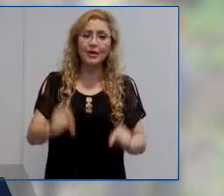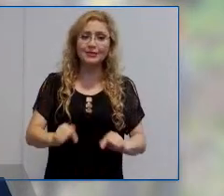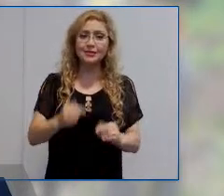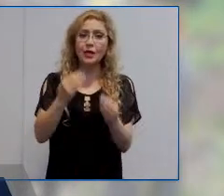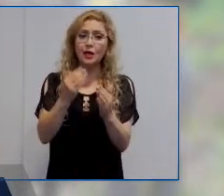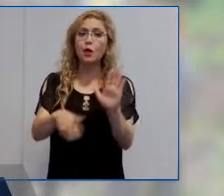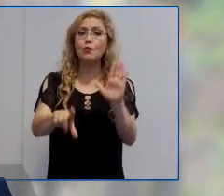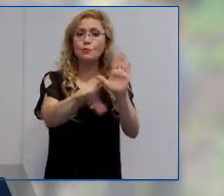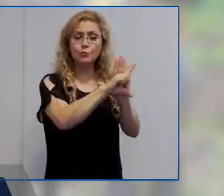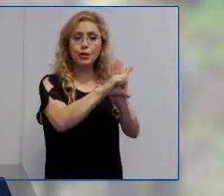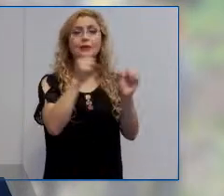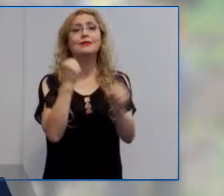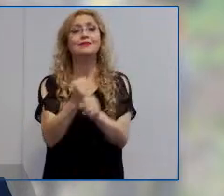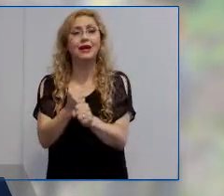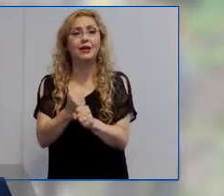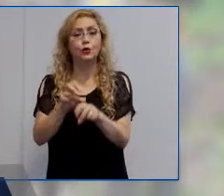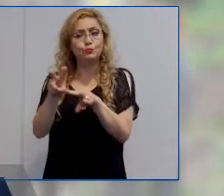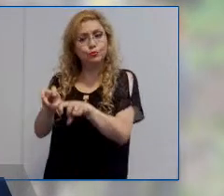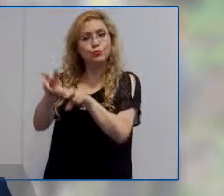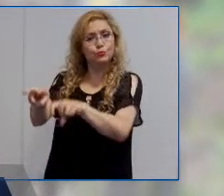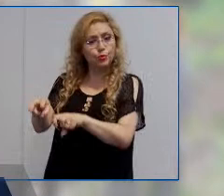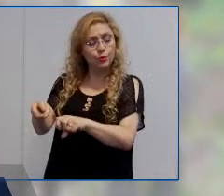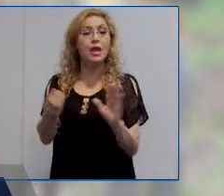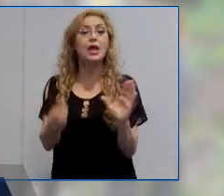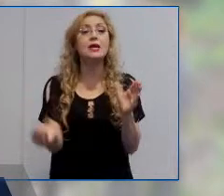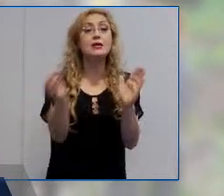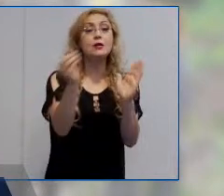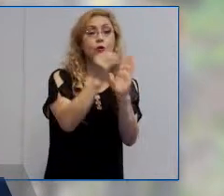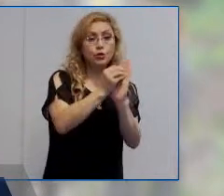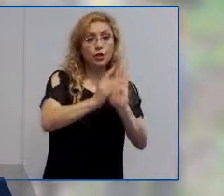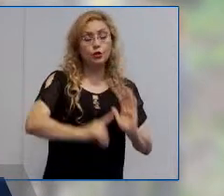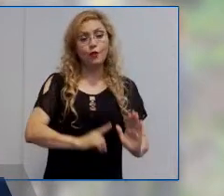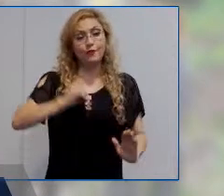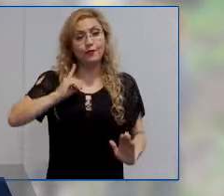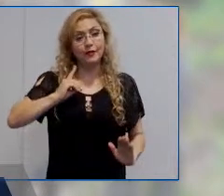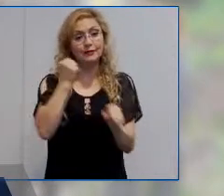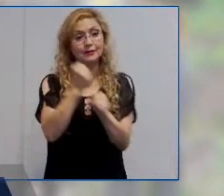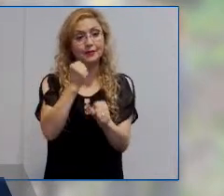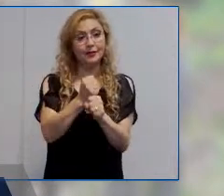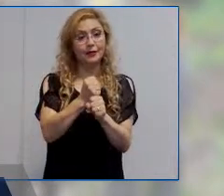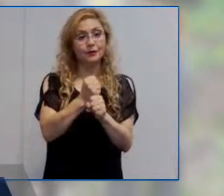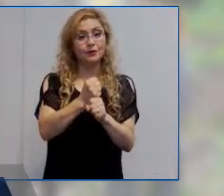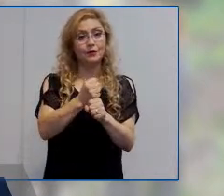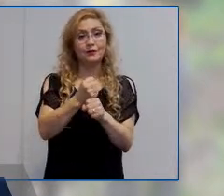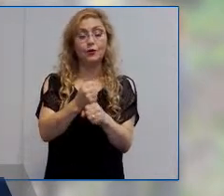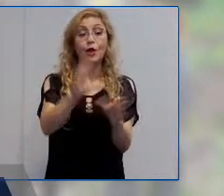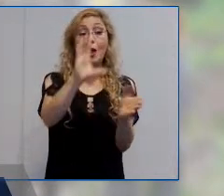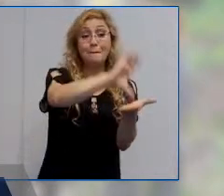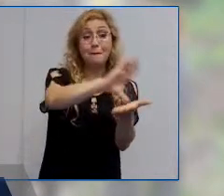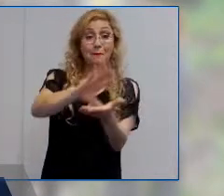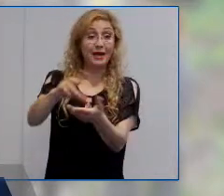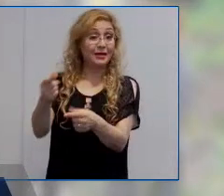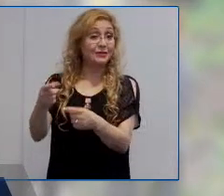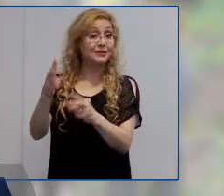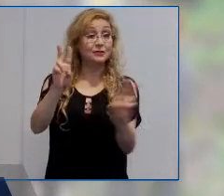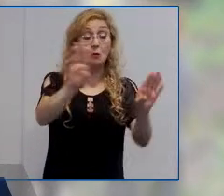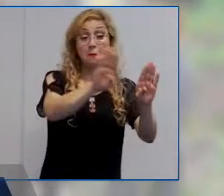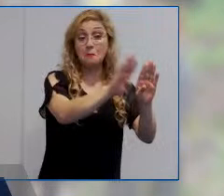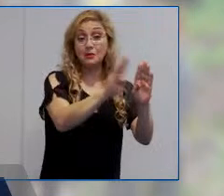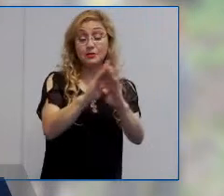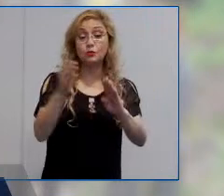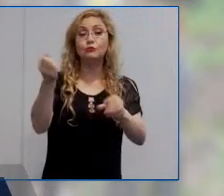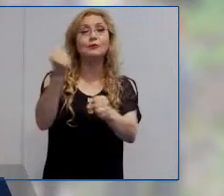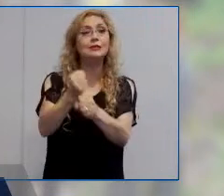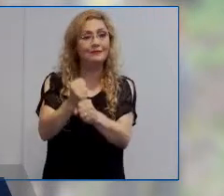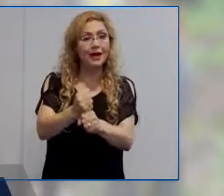this government will push it through the law on farm workers. When we must also work